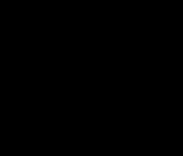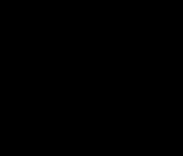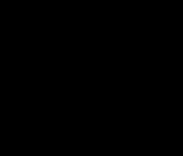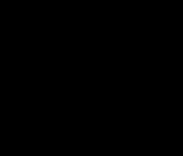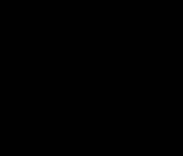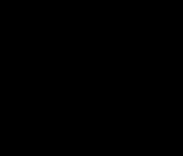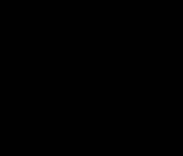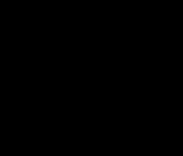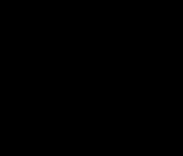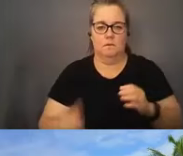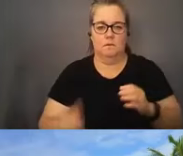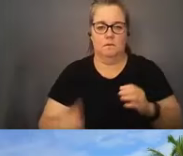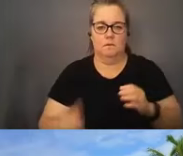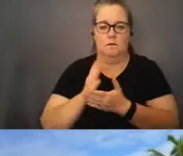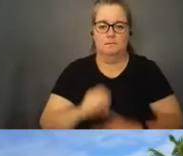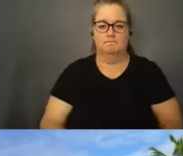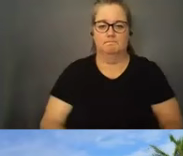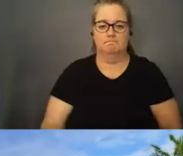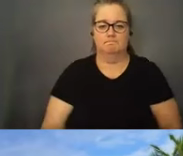So, okay.